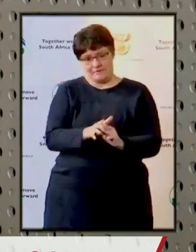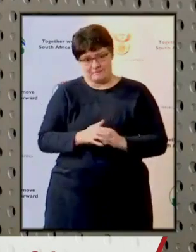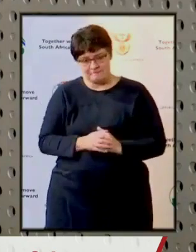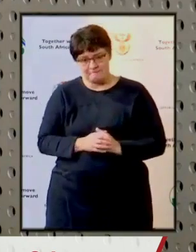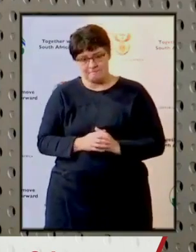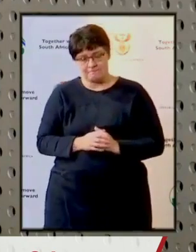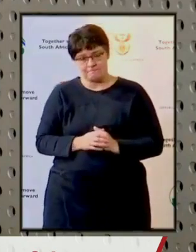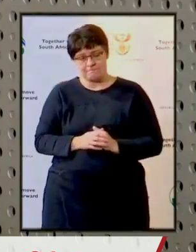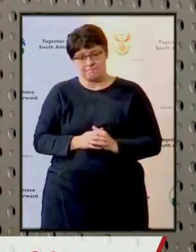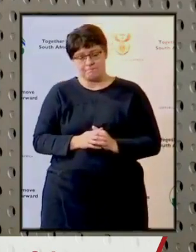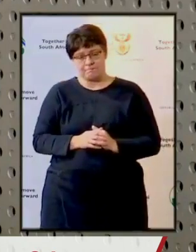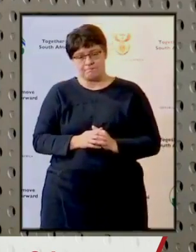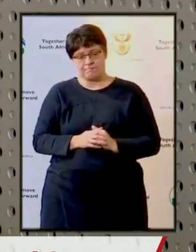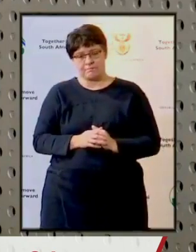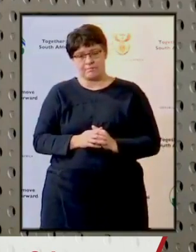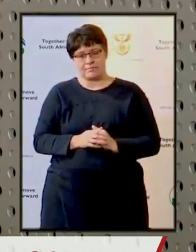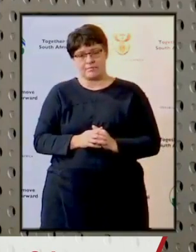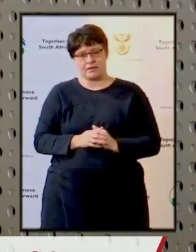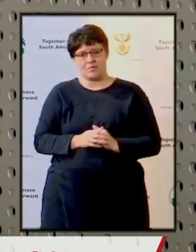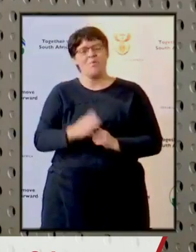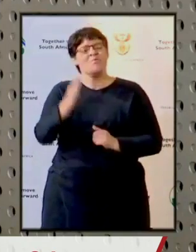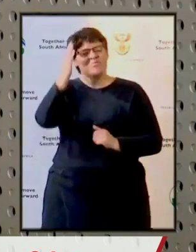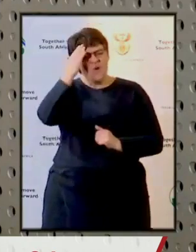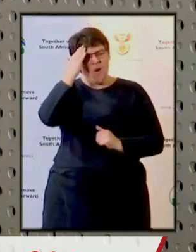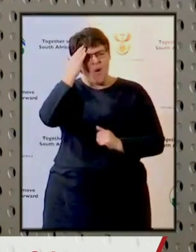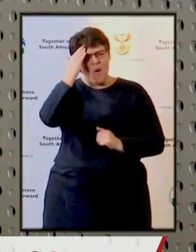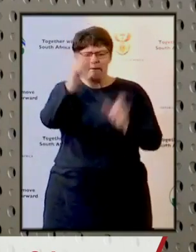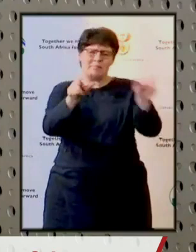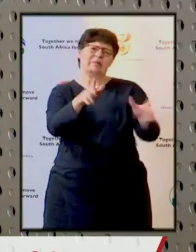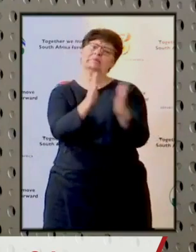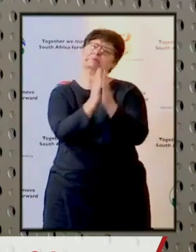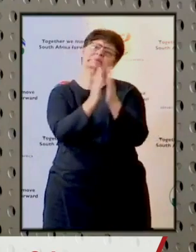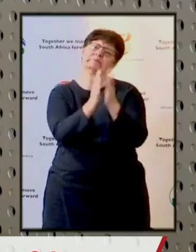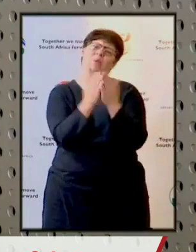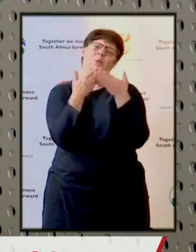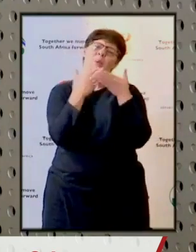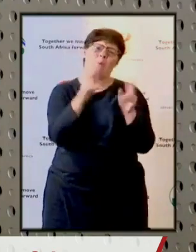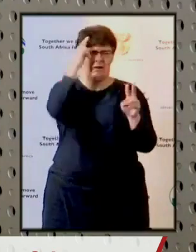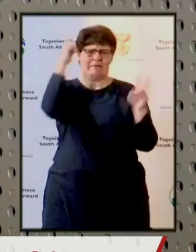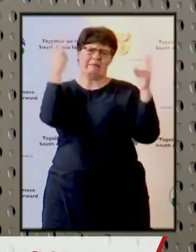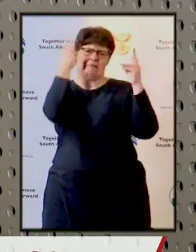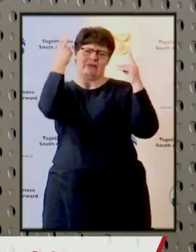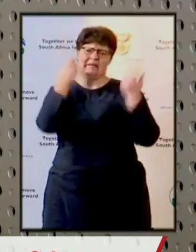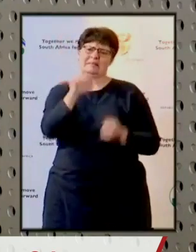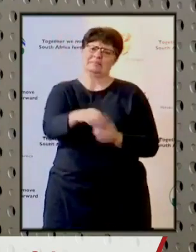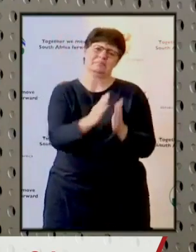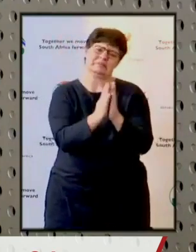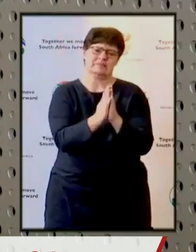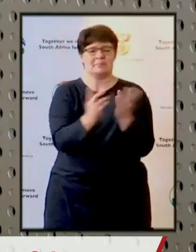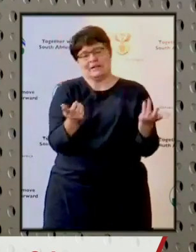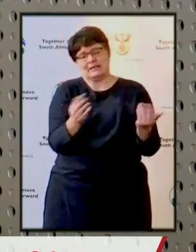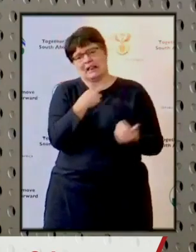So we know that it was something that a lot of people asked for. But what we have